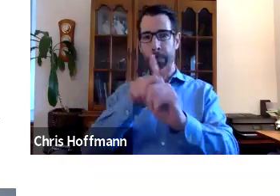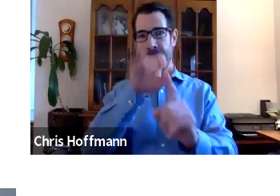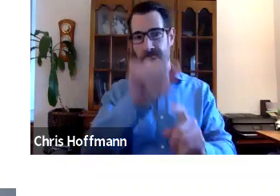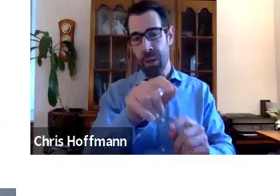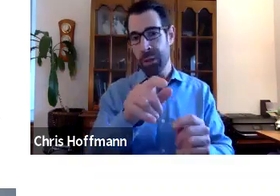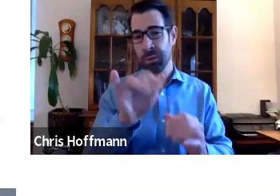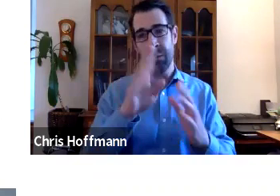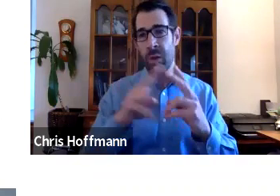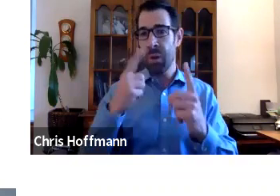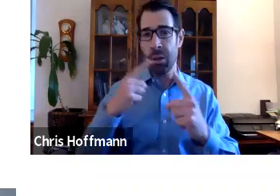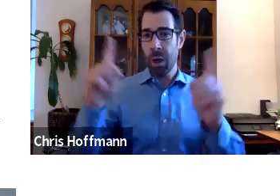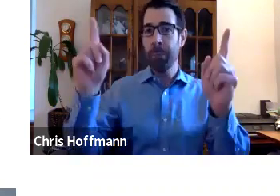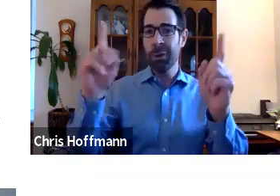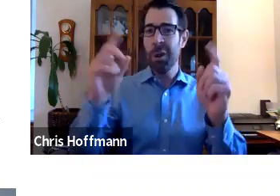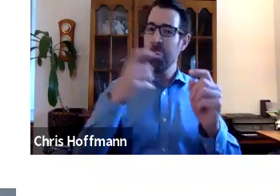shared.